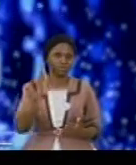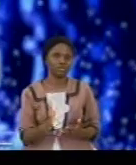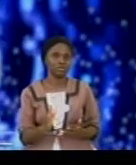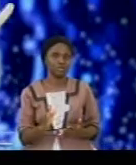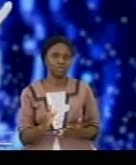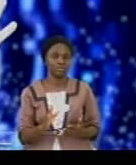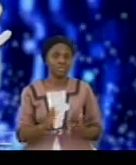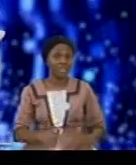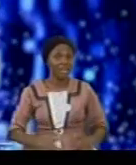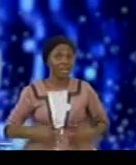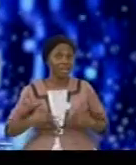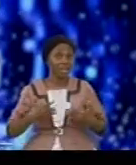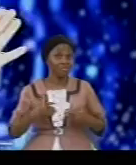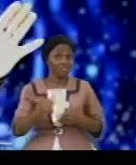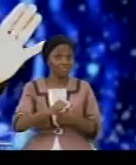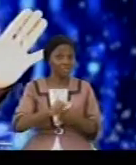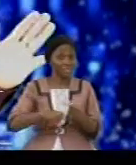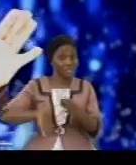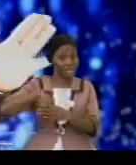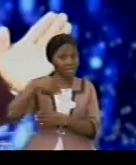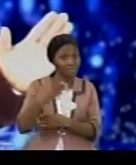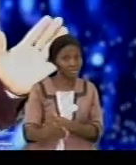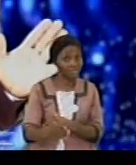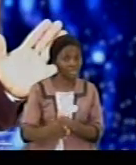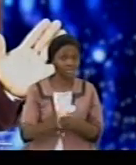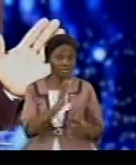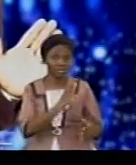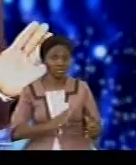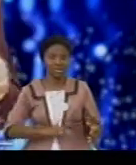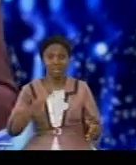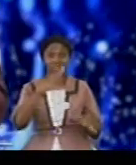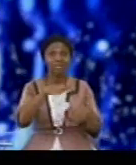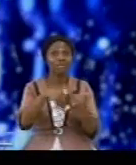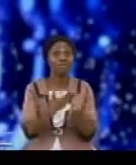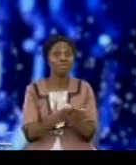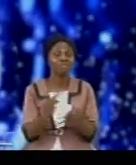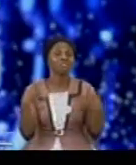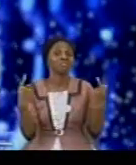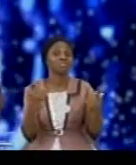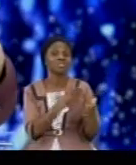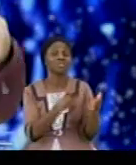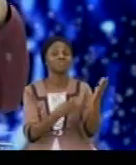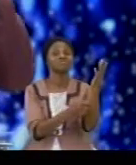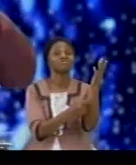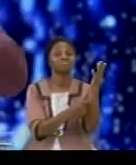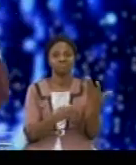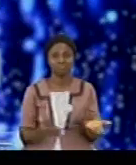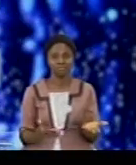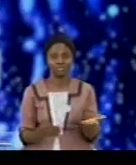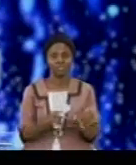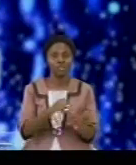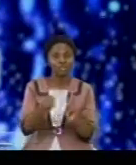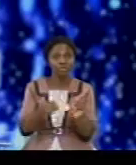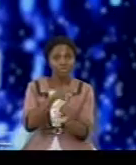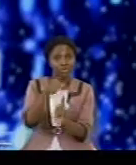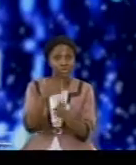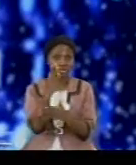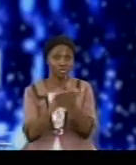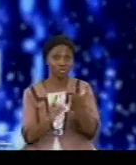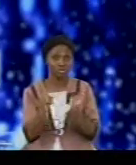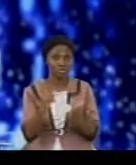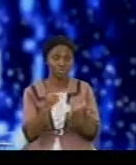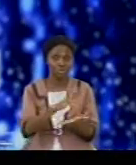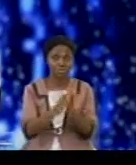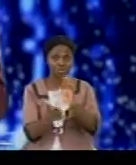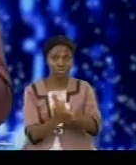is all of sin, all of loss, all of carnality. But when somebody gets born again by